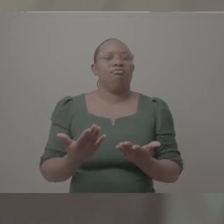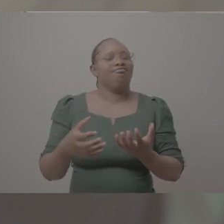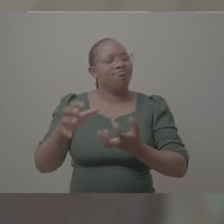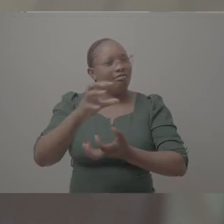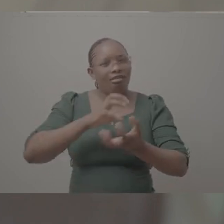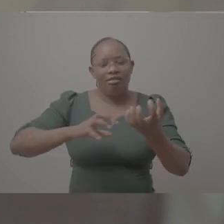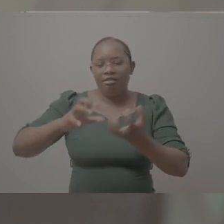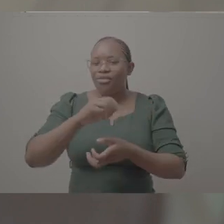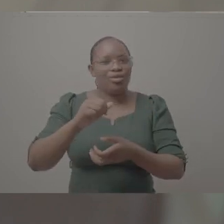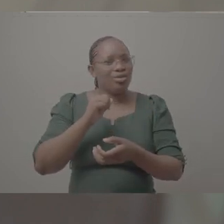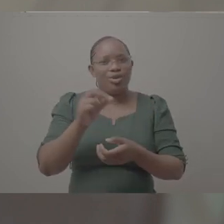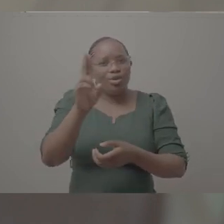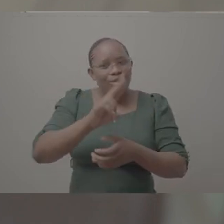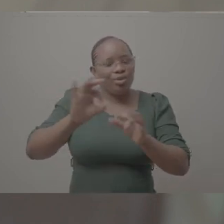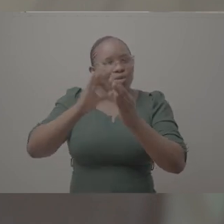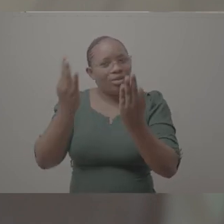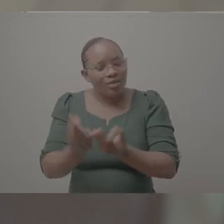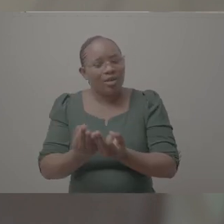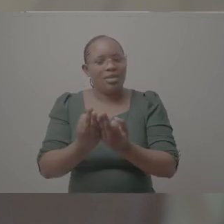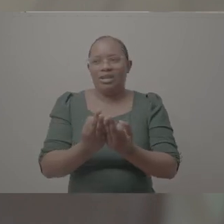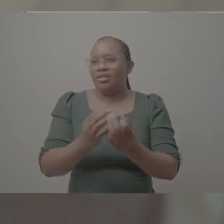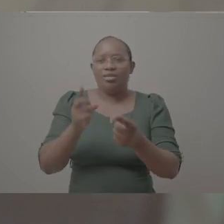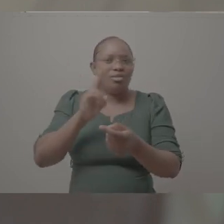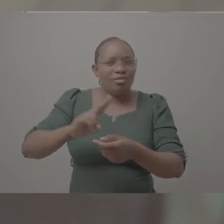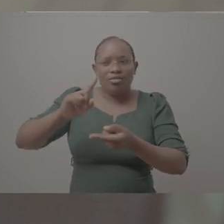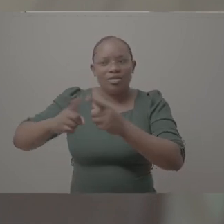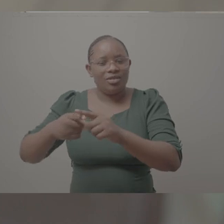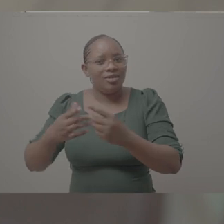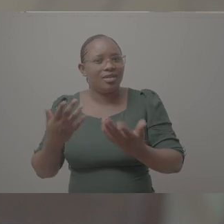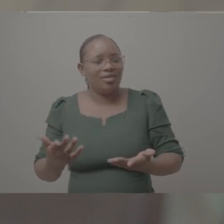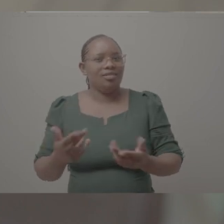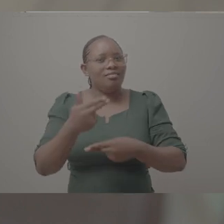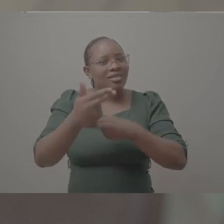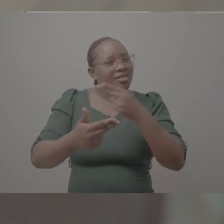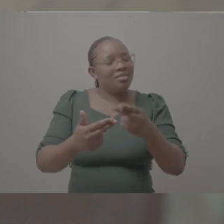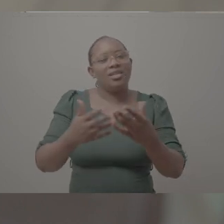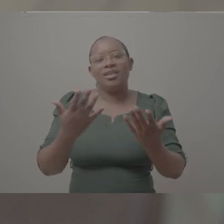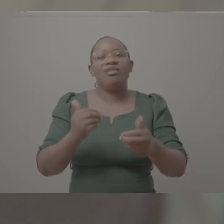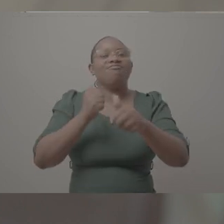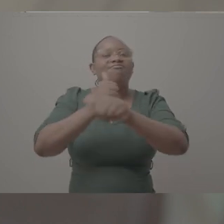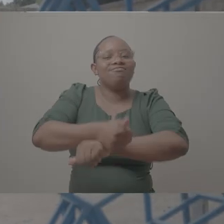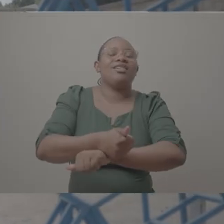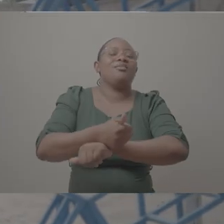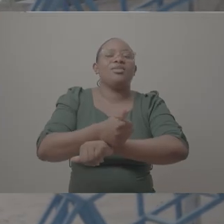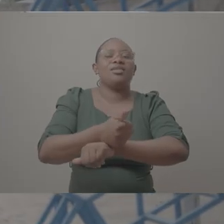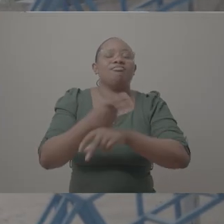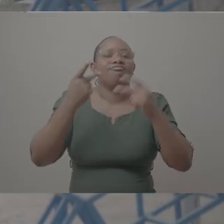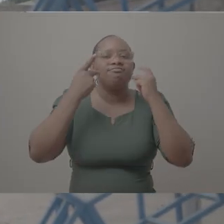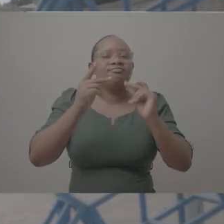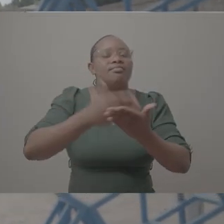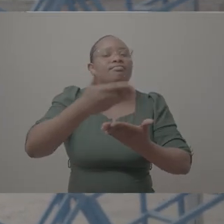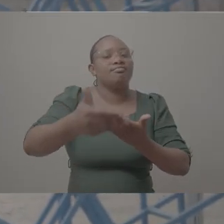their relatives or associates. And that's how the abuse is taking place. In places